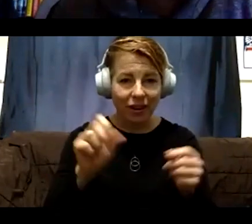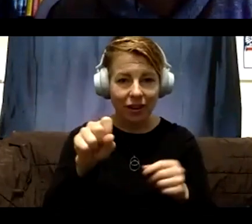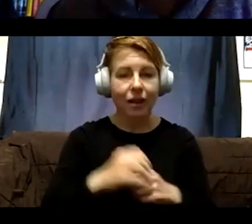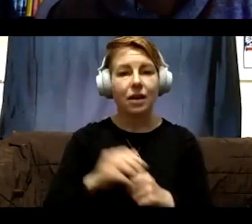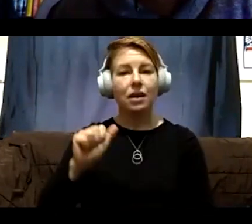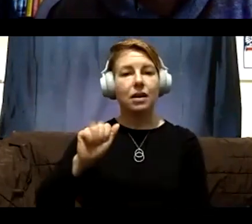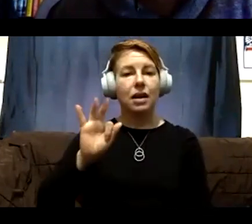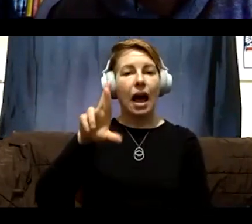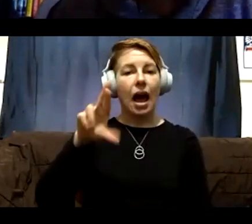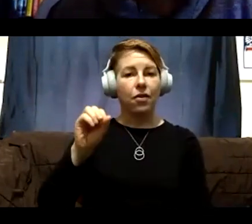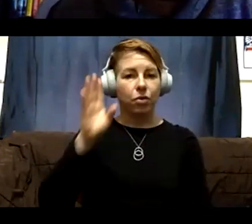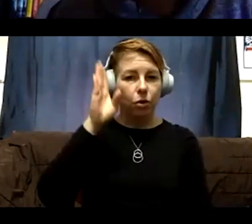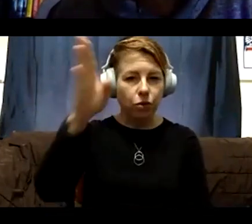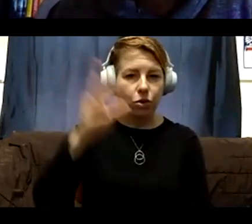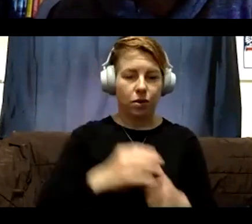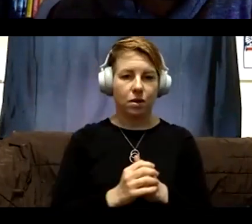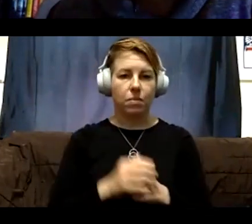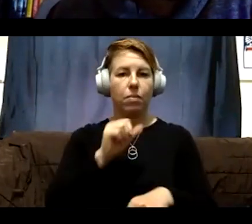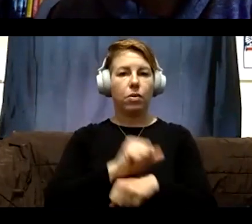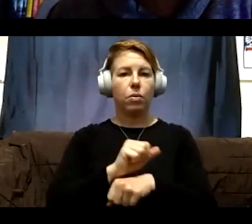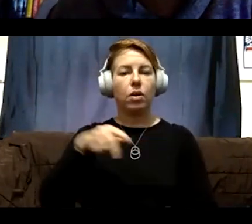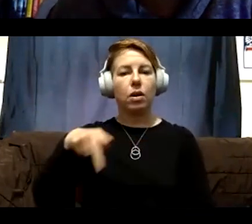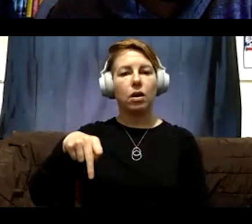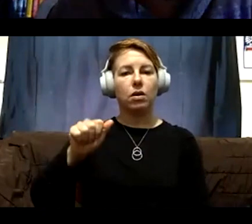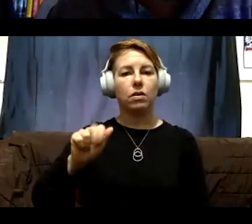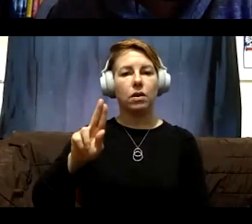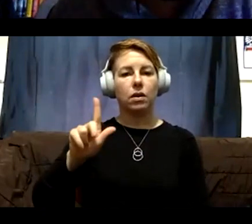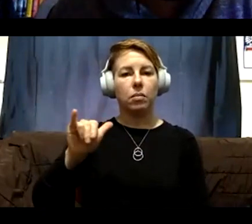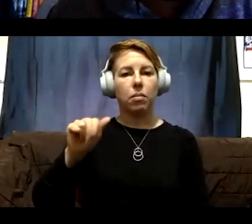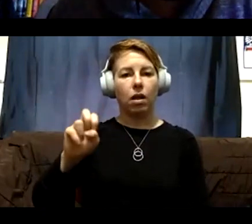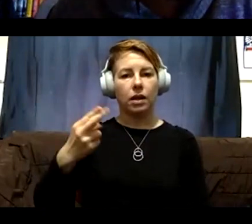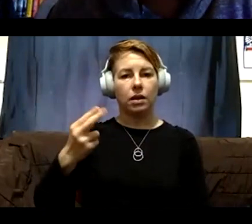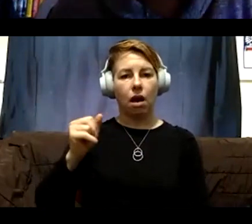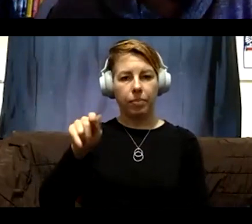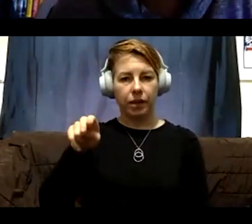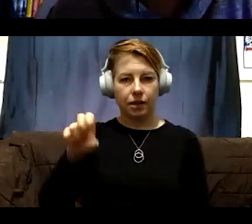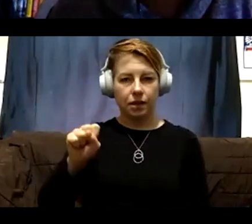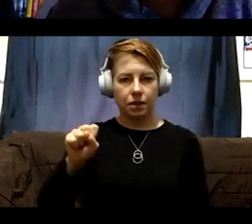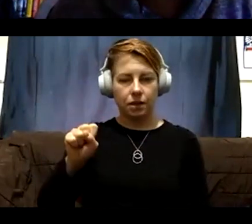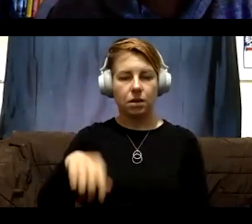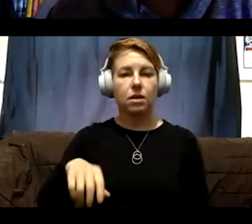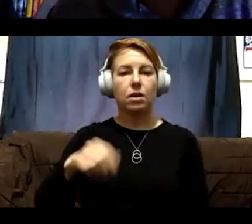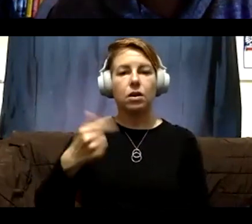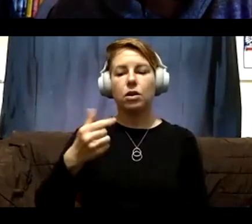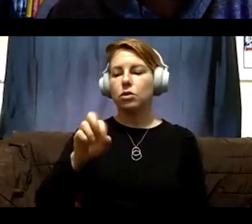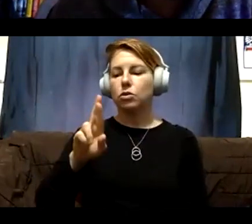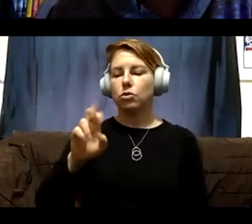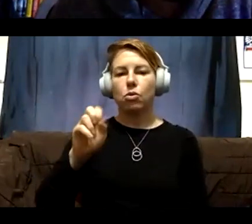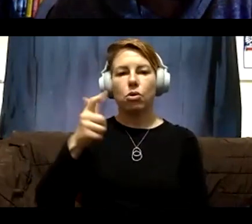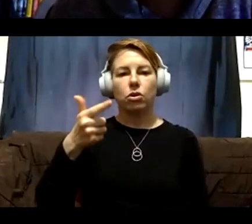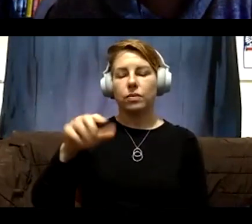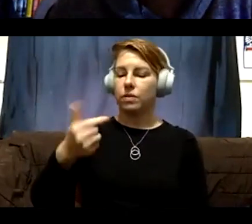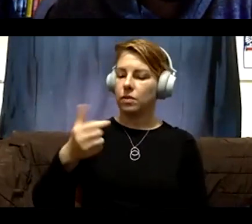Afrofuturism, the work of Pauline Hopkins, the satire of George Schuyler, this appropriation of the medium by the children